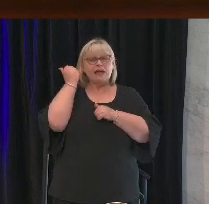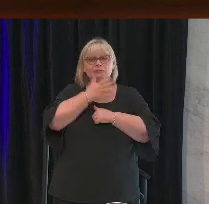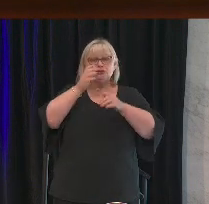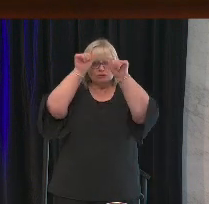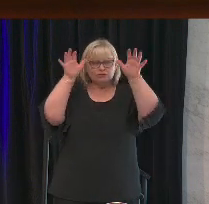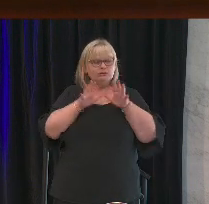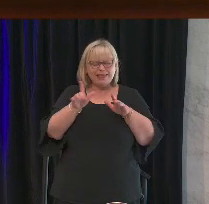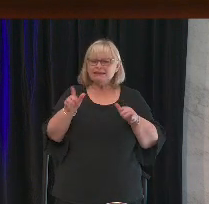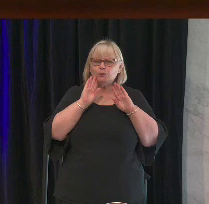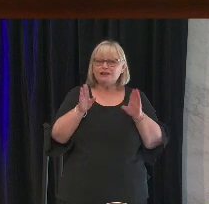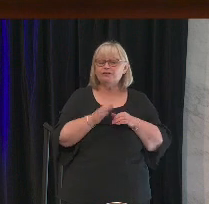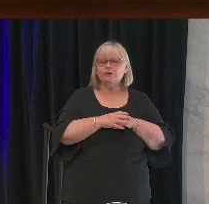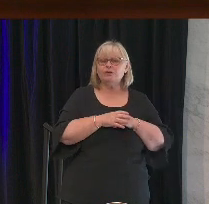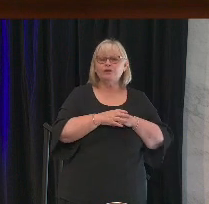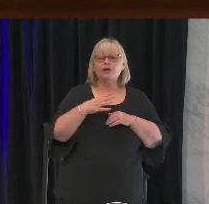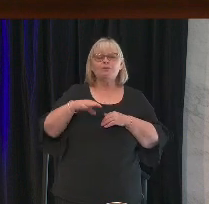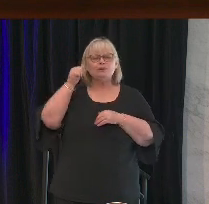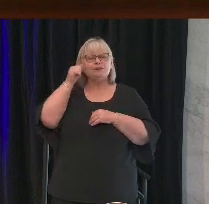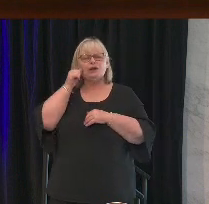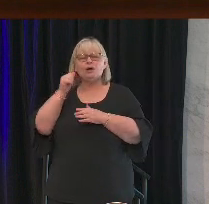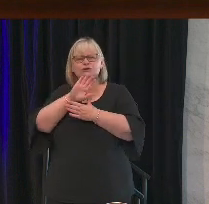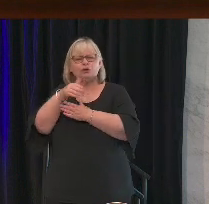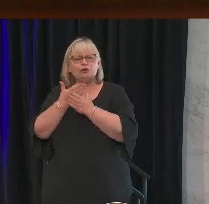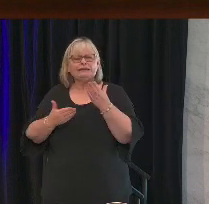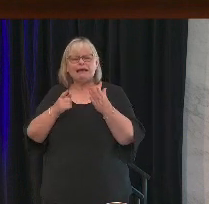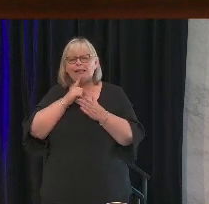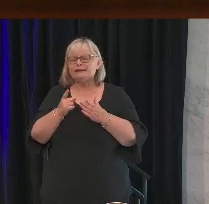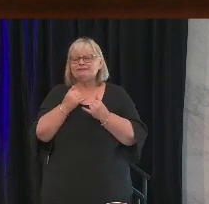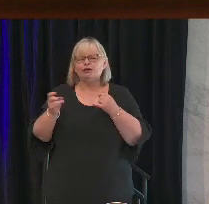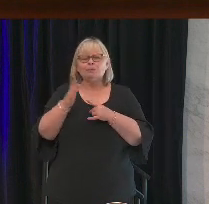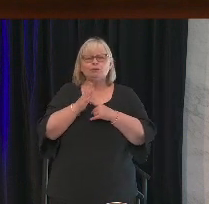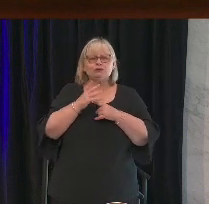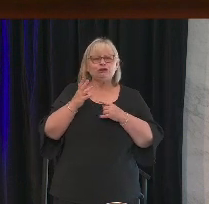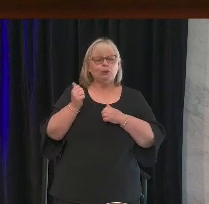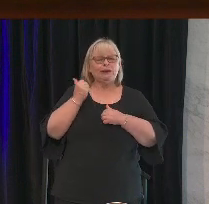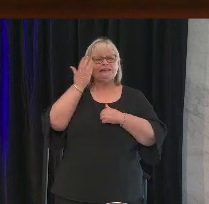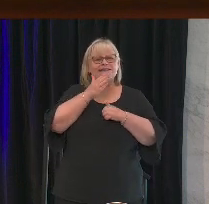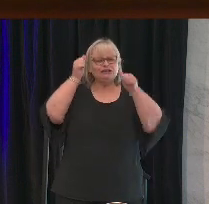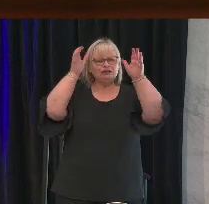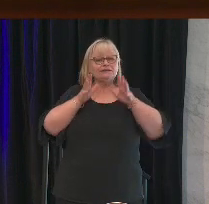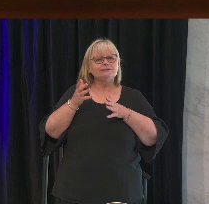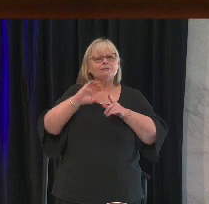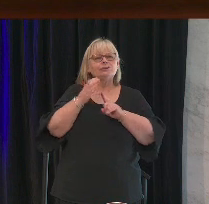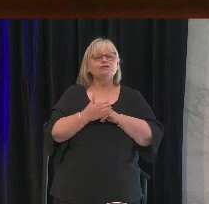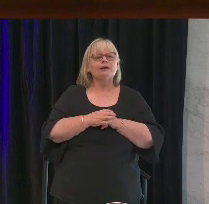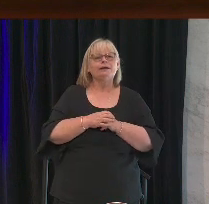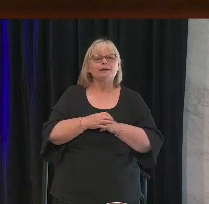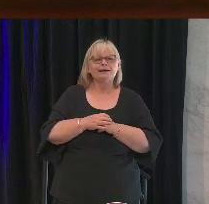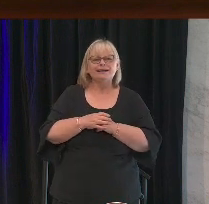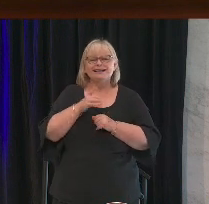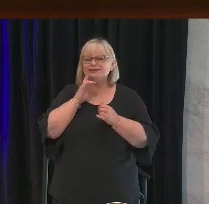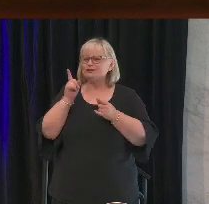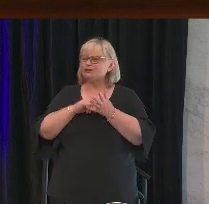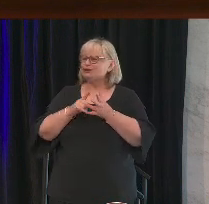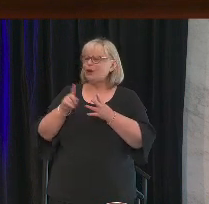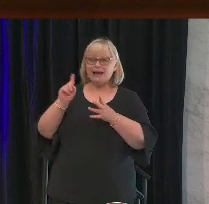wonderful, because we know how integral storytelling is to Indigenous culture. And this means we are now sharing stories that struggled